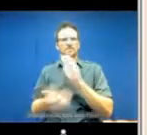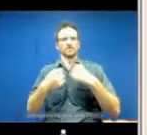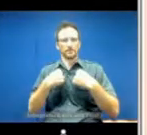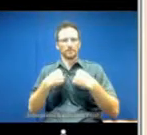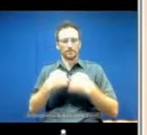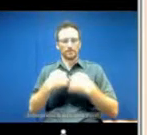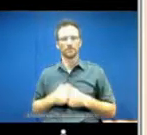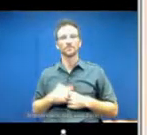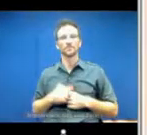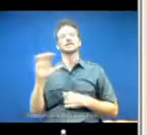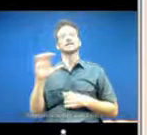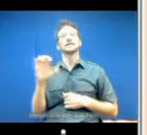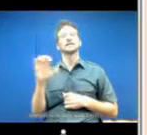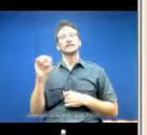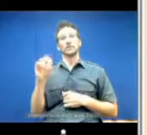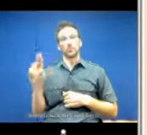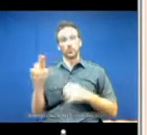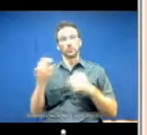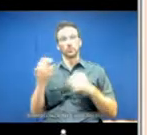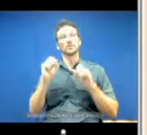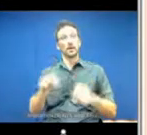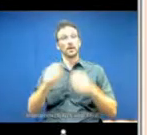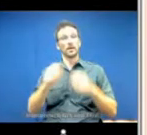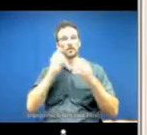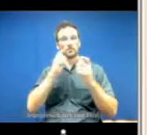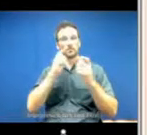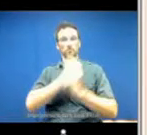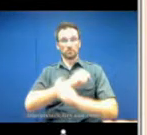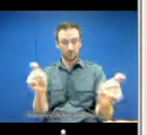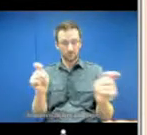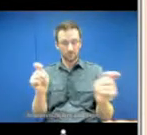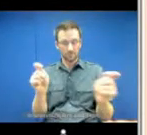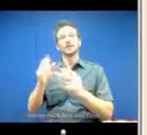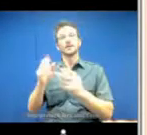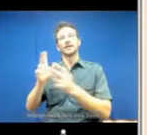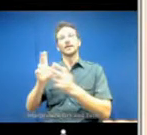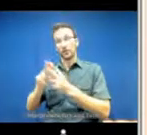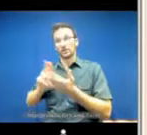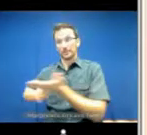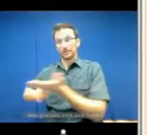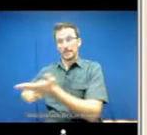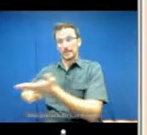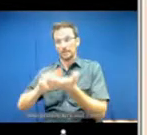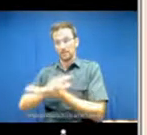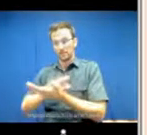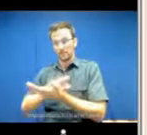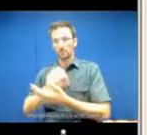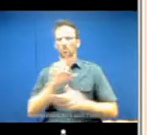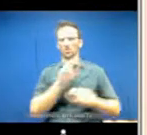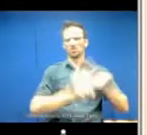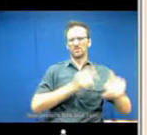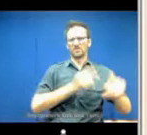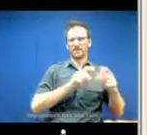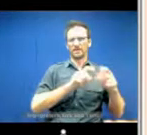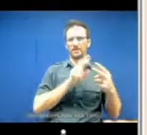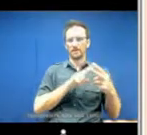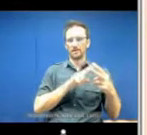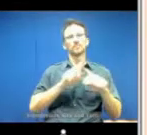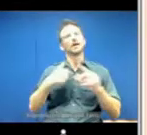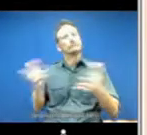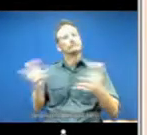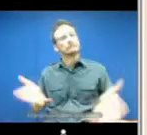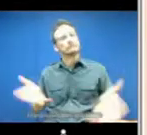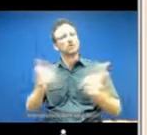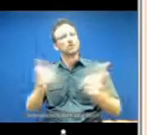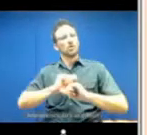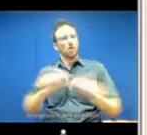CEUs can be awarded via the sign-in sheet or the survey. I encourage everyone, though, to complete the survey even if